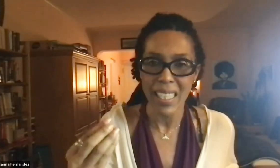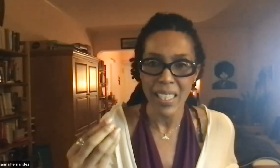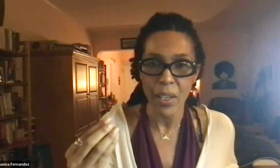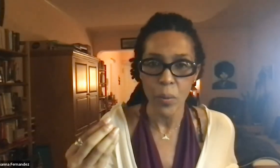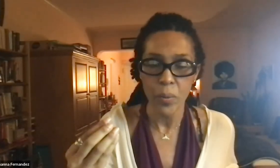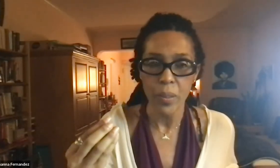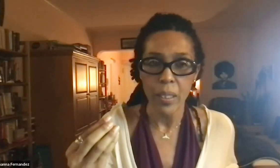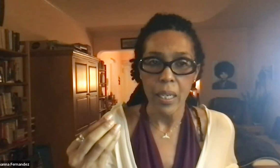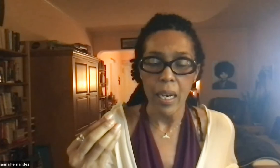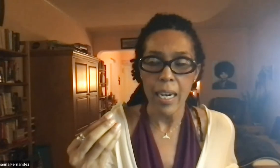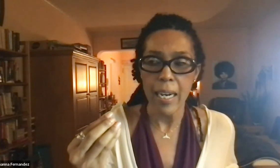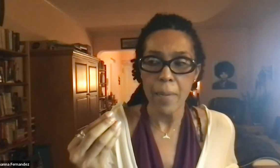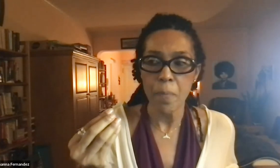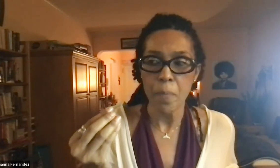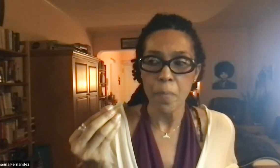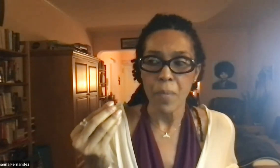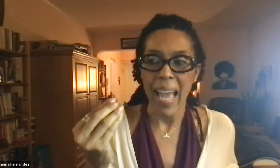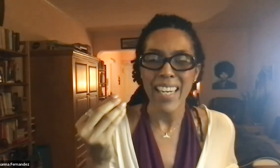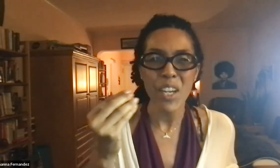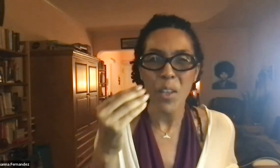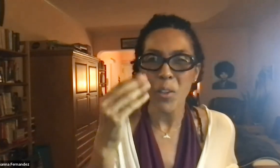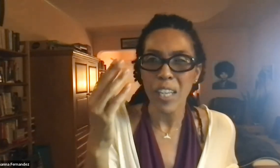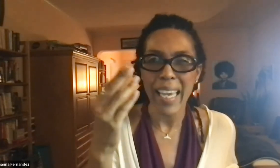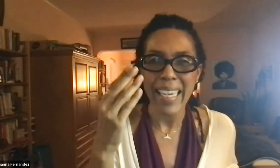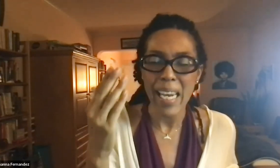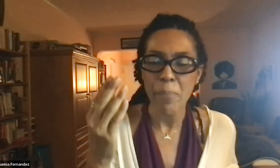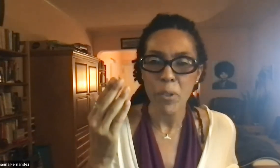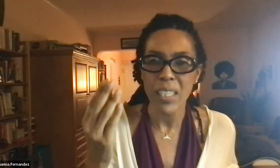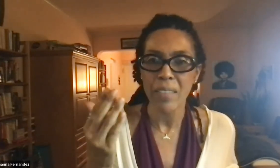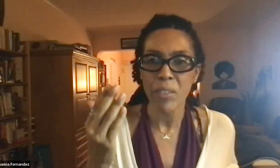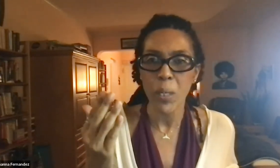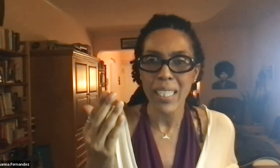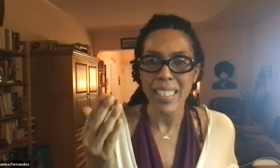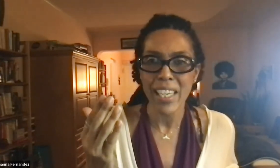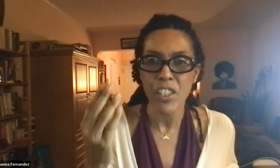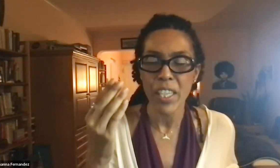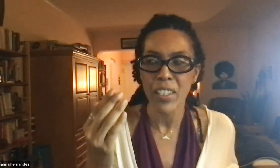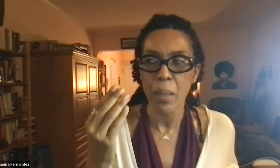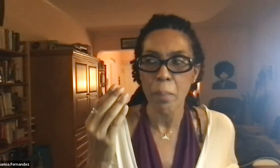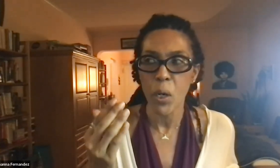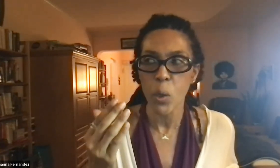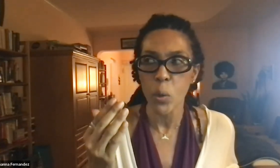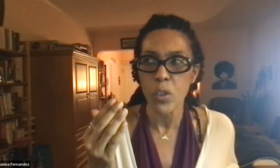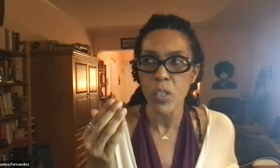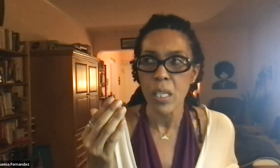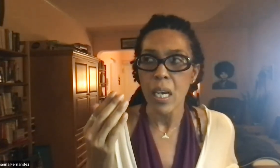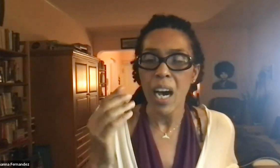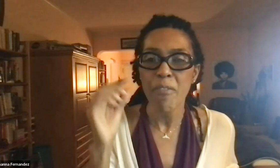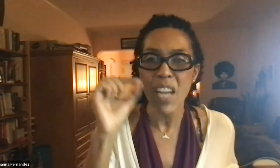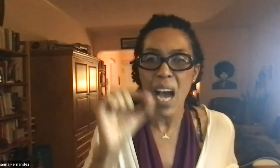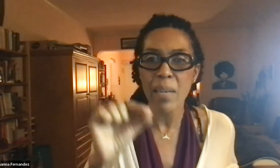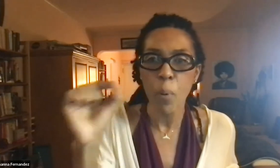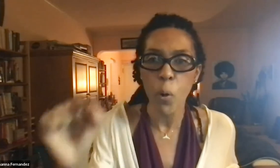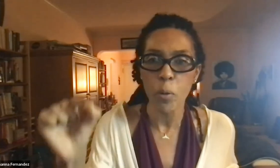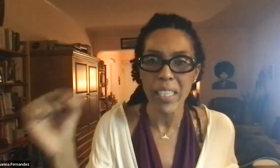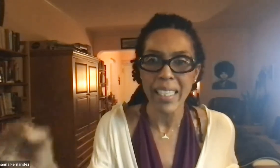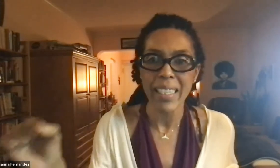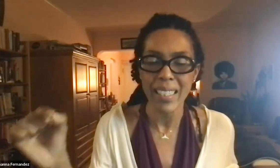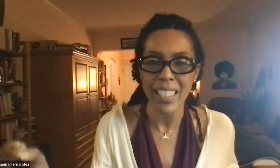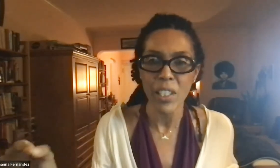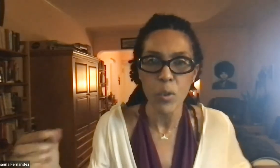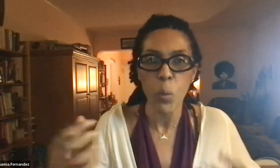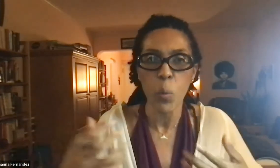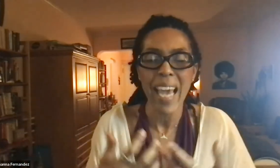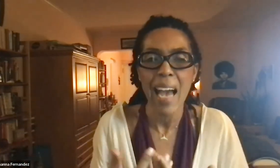not Latino. And another like 8% of the organization is composed of non-Puerto